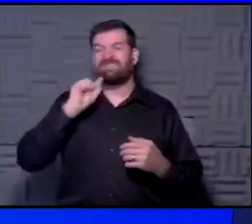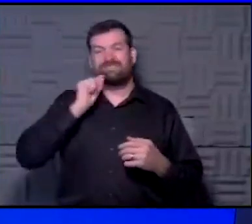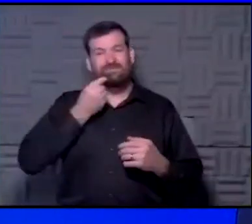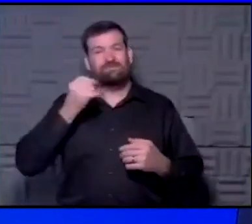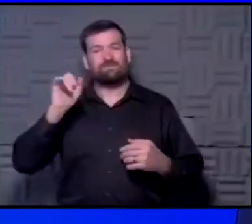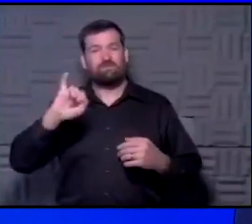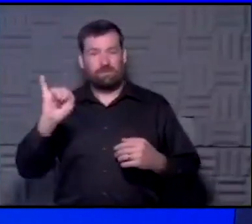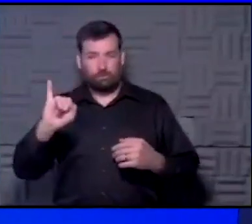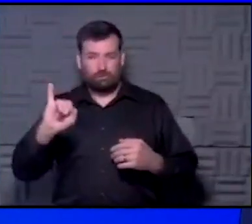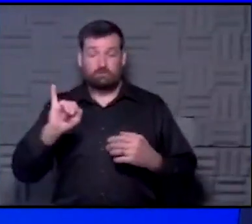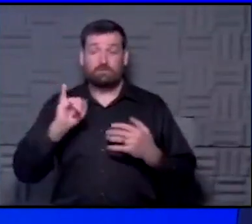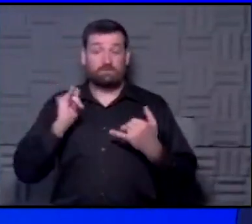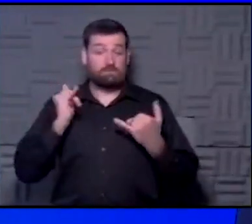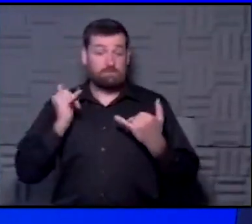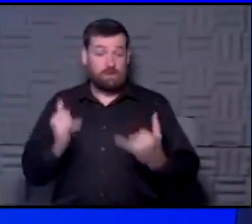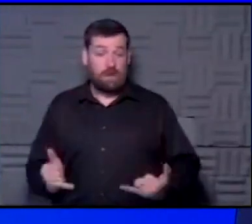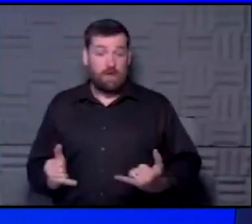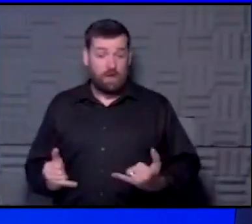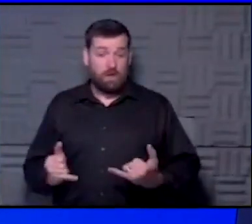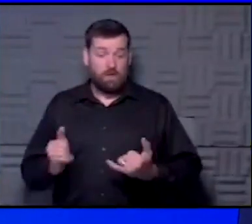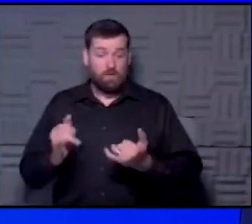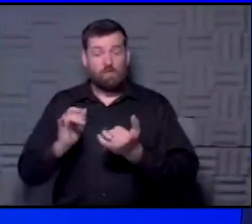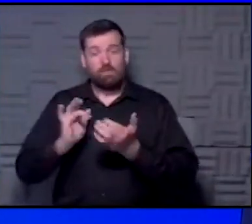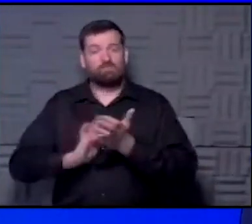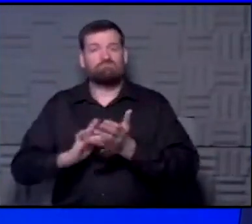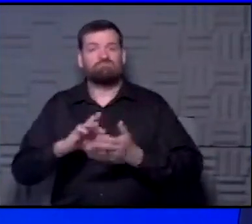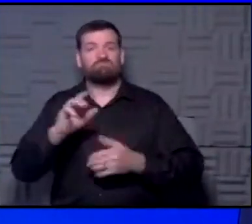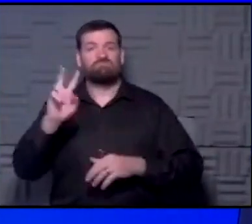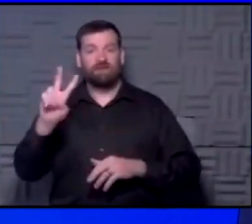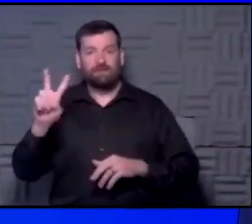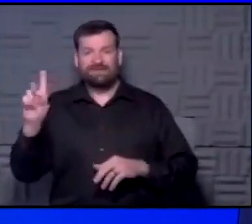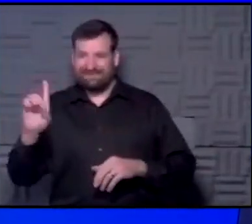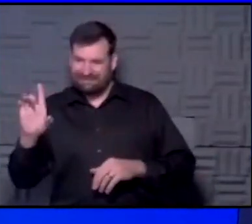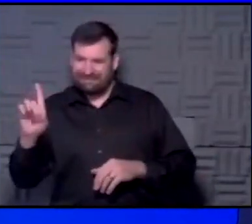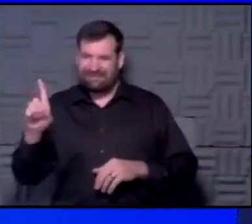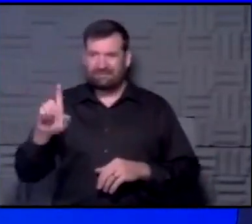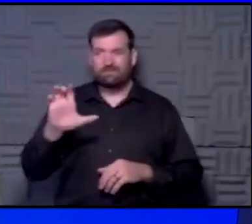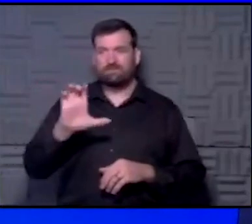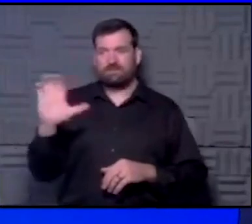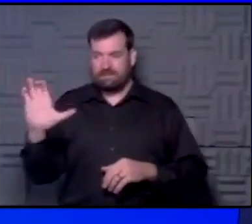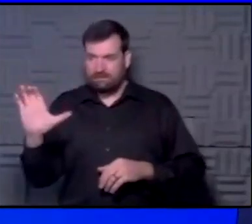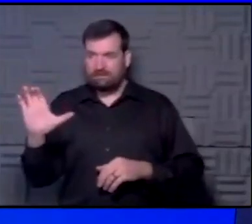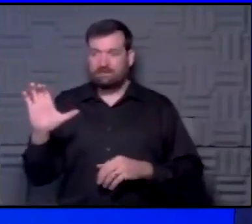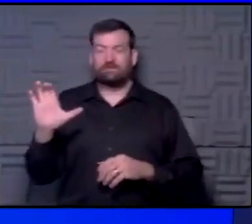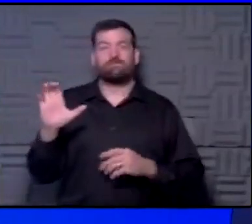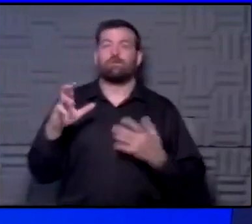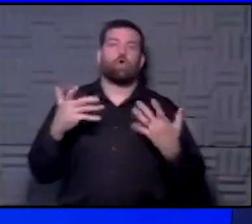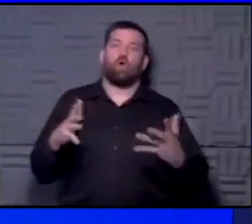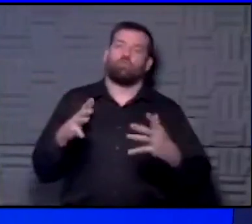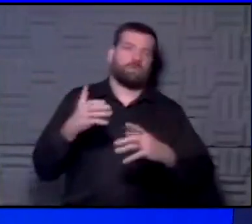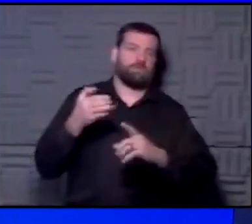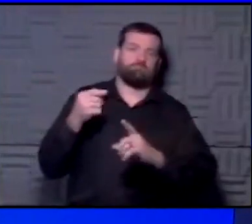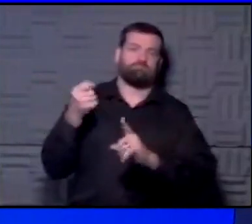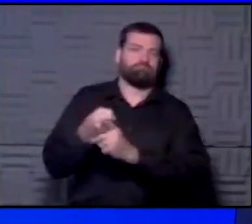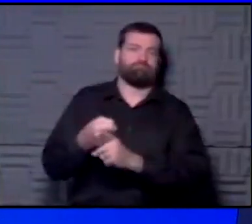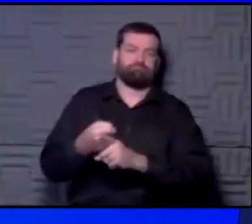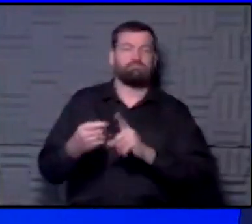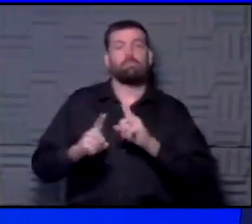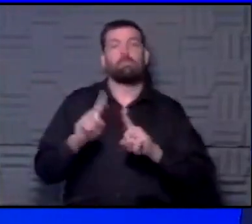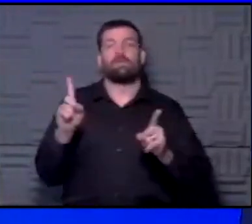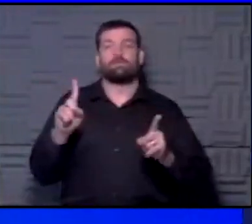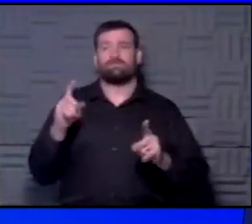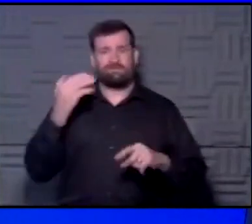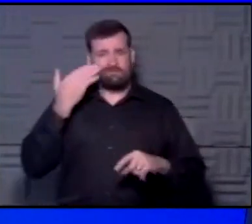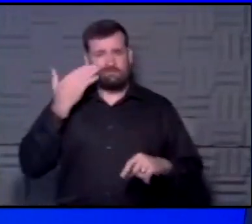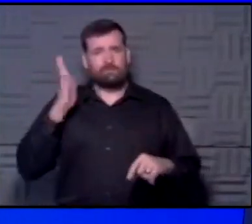with taking in vitamin C and D, I don't think that's going to have an effect It's on the the disease course. But just as you said, it's the overall. And we